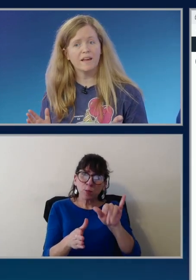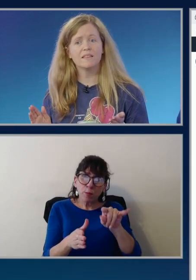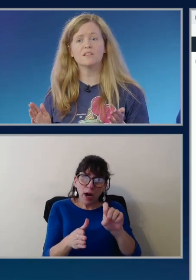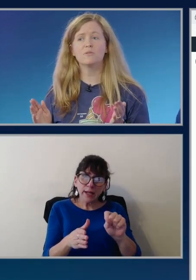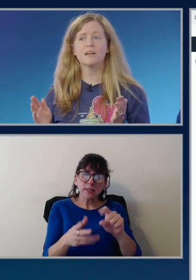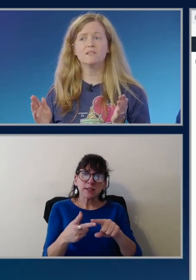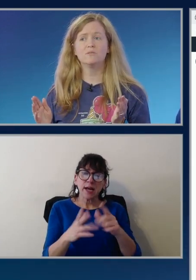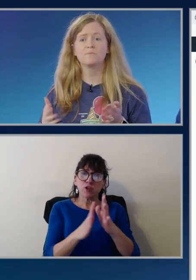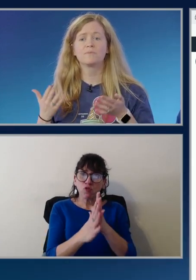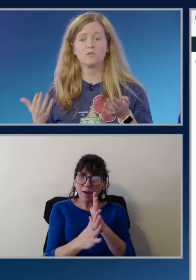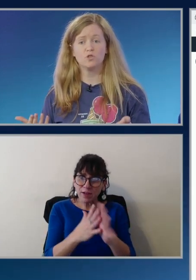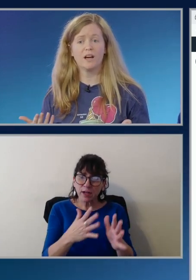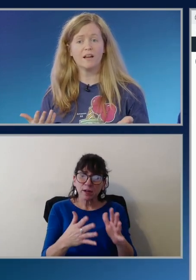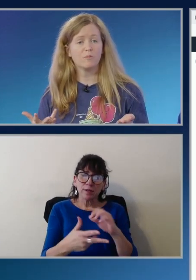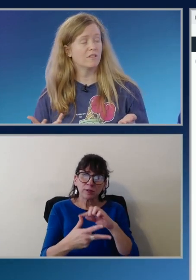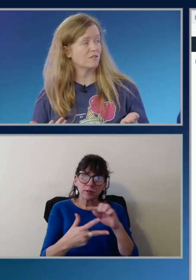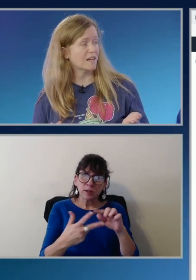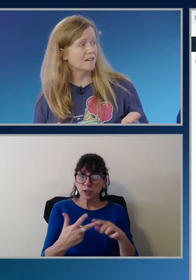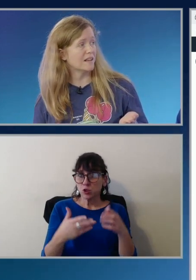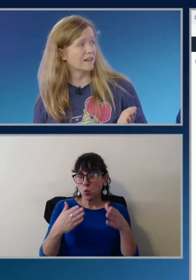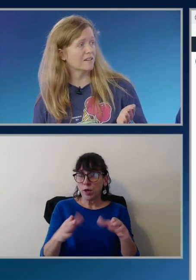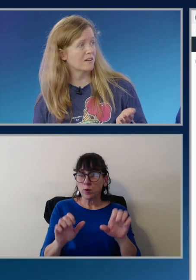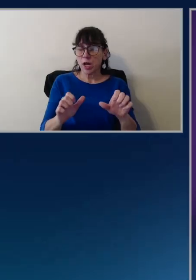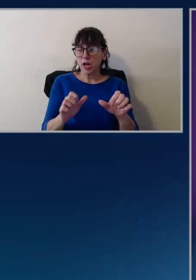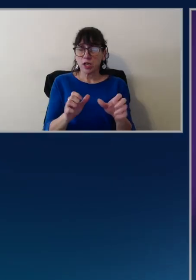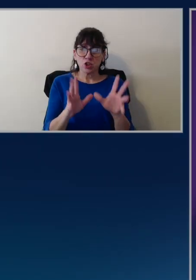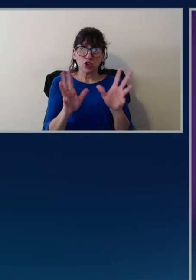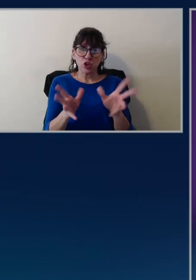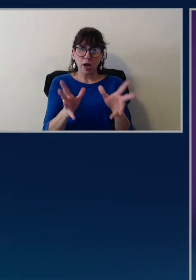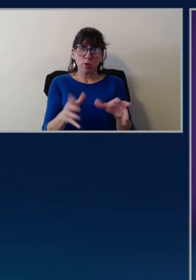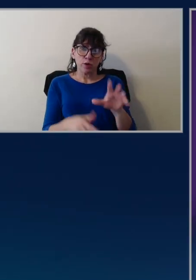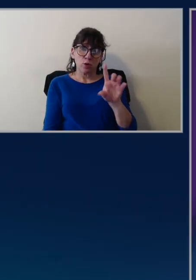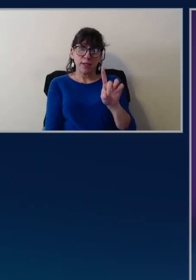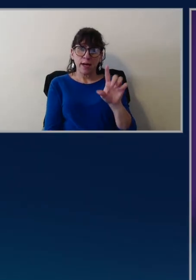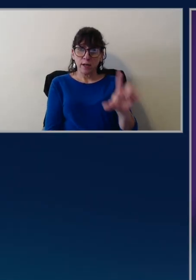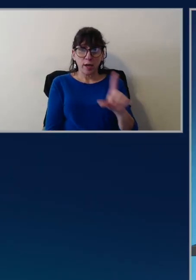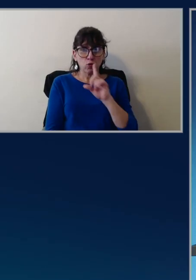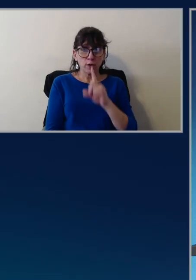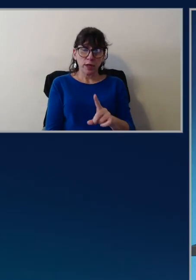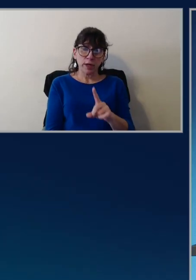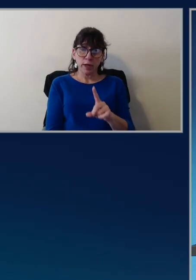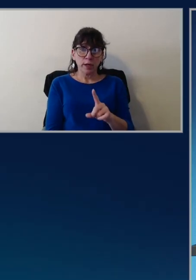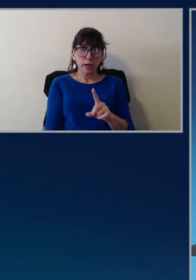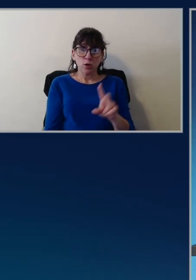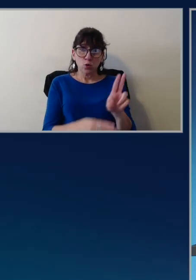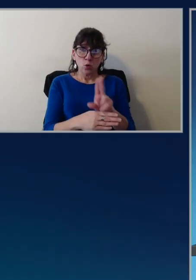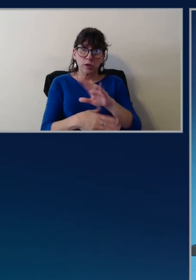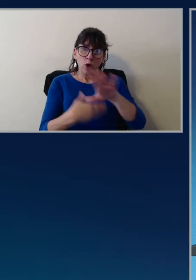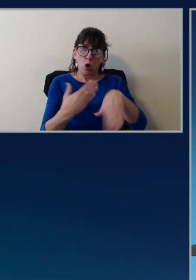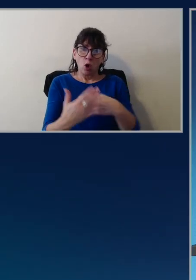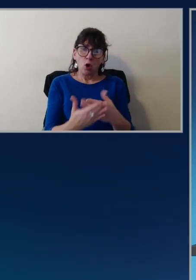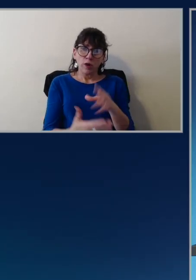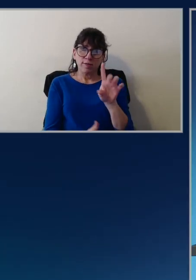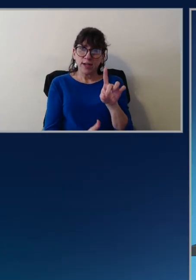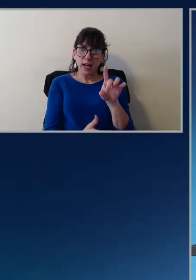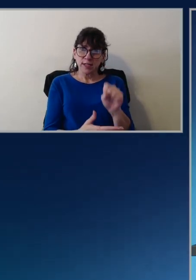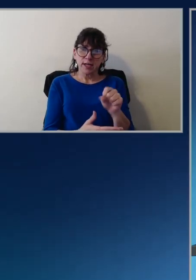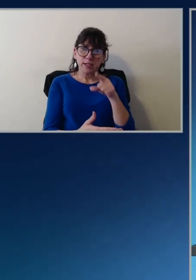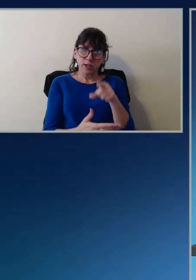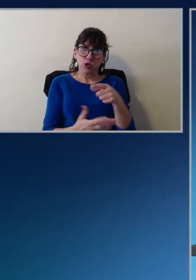a way that you can chat with your data lake. Really, is taking all of the data sets that you're interacting